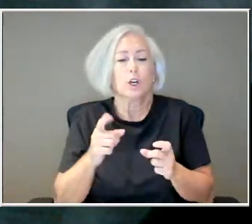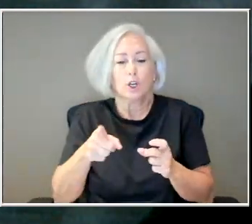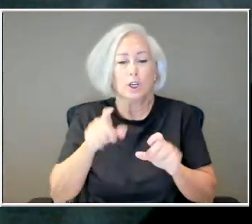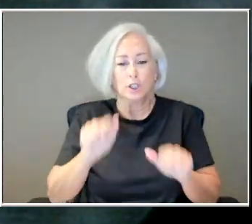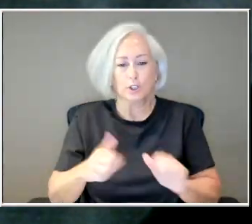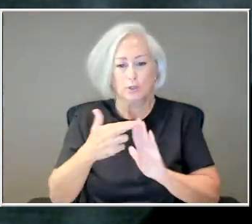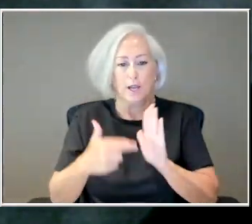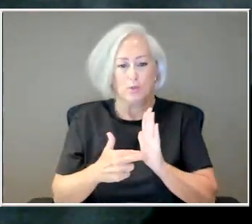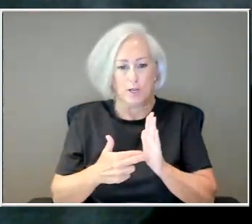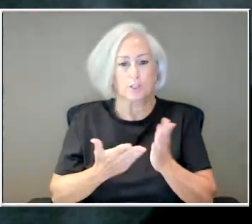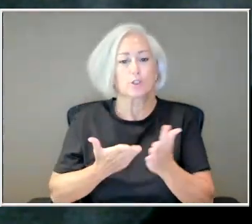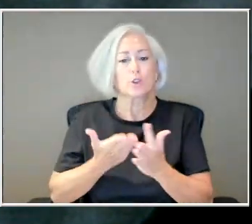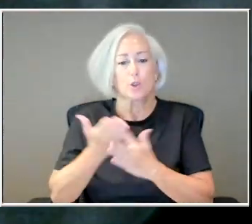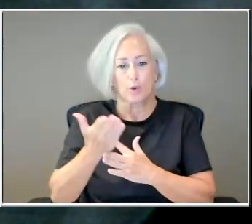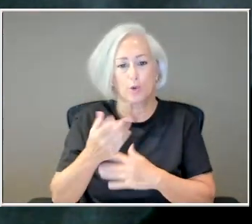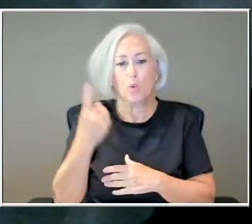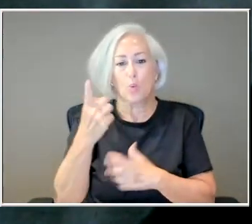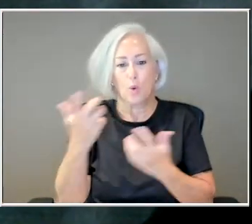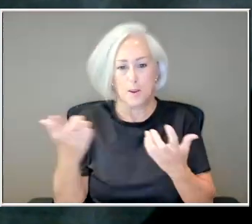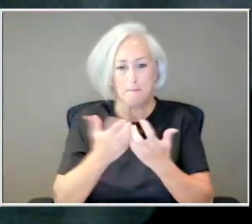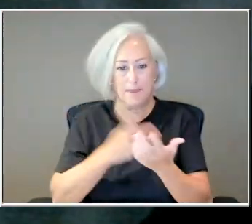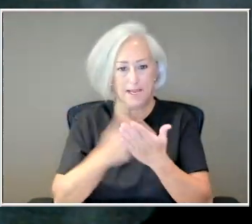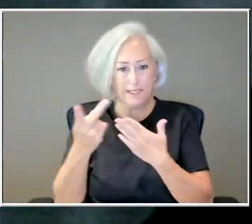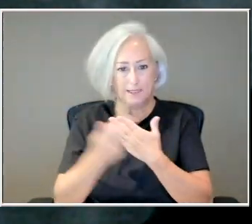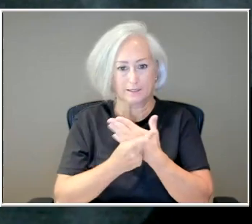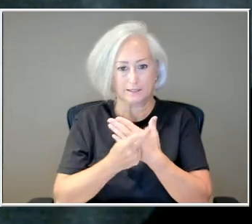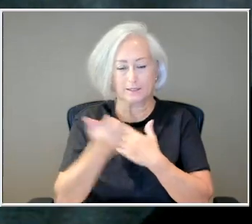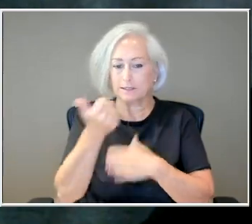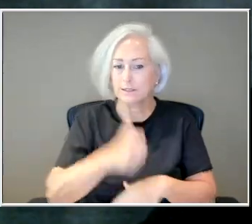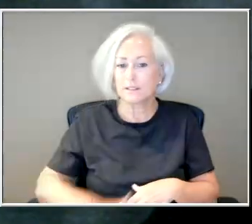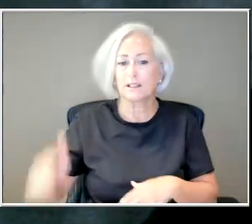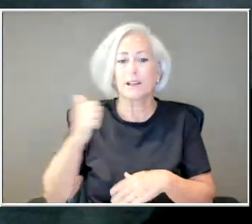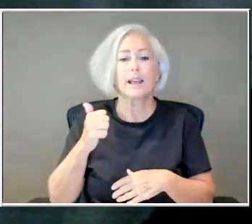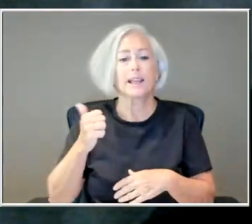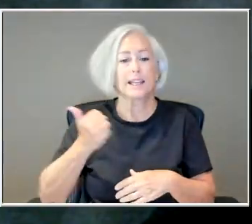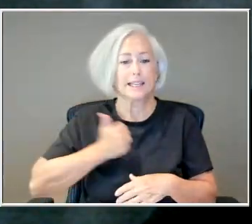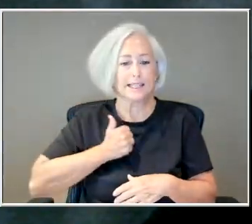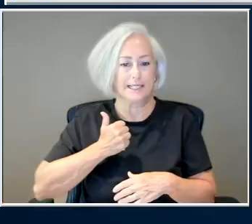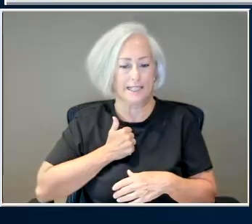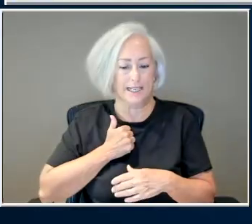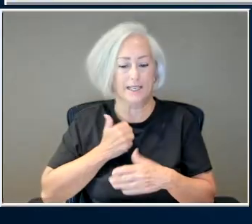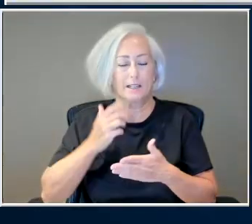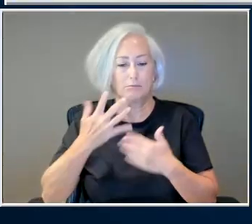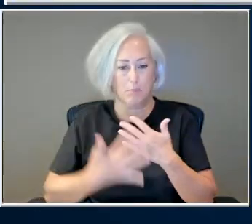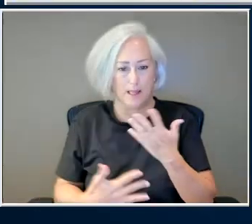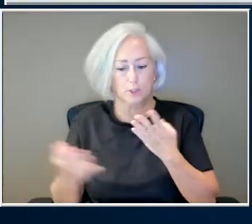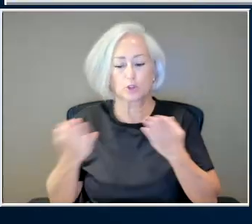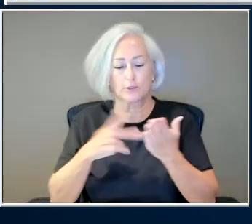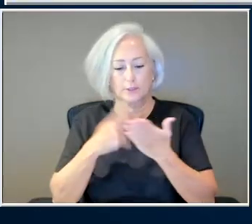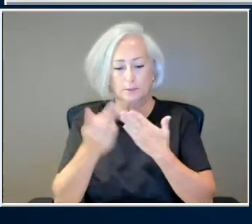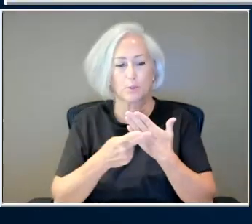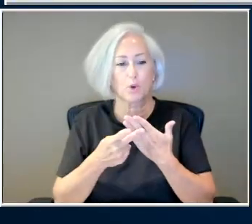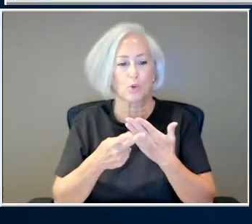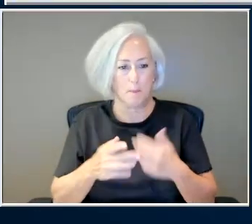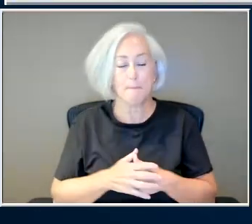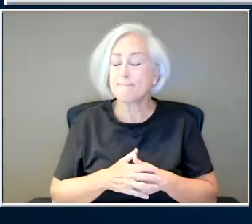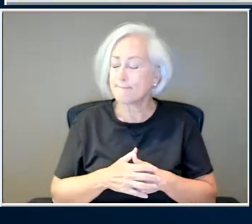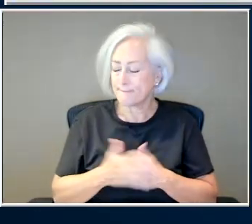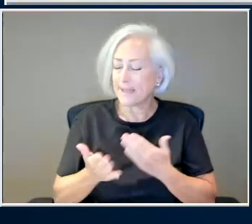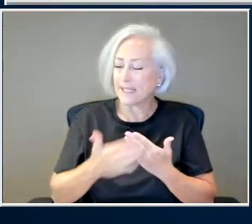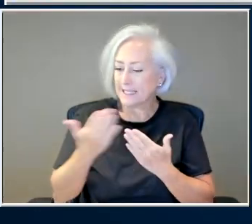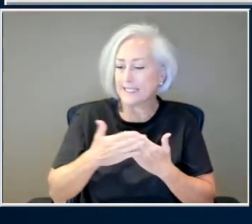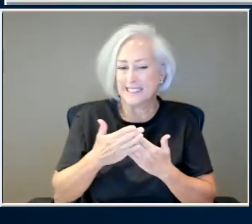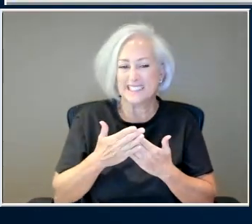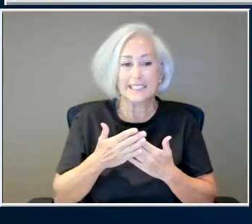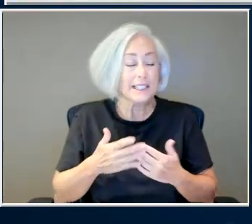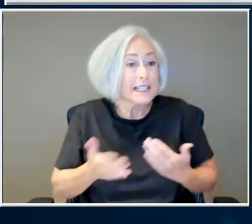through the One Match program at any of the Canadian Blood Service programs. Again, it's really easy to do. Here in the United States, it used